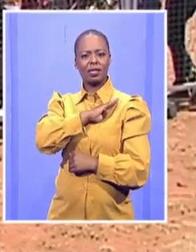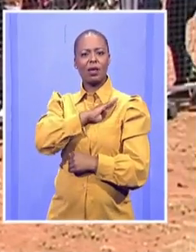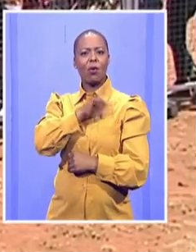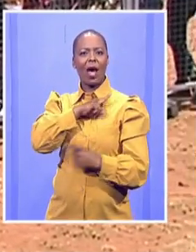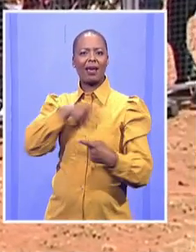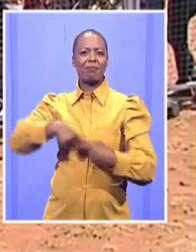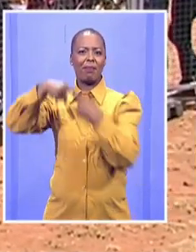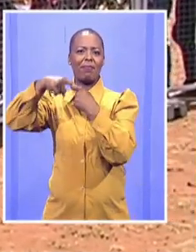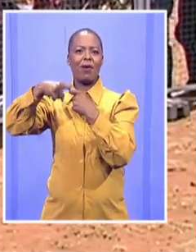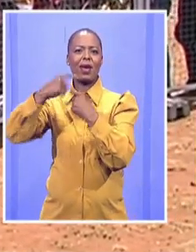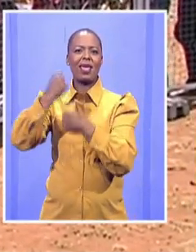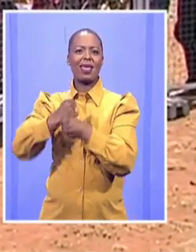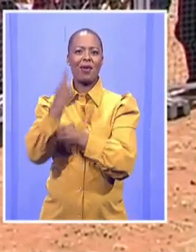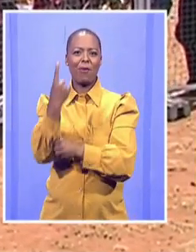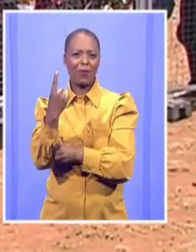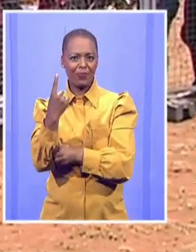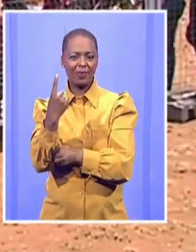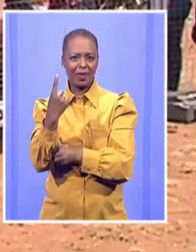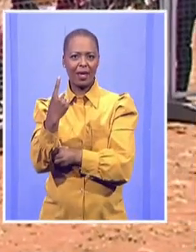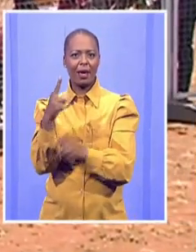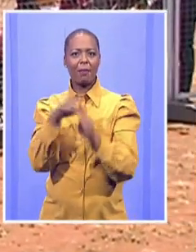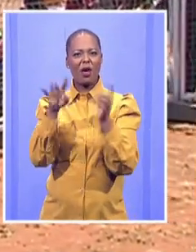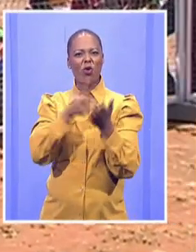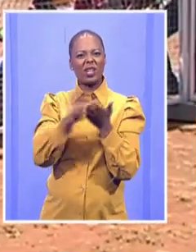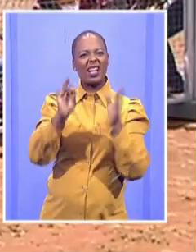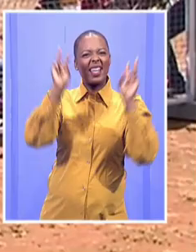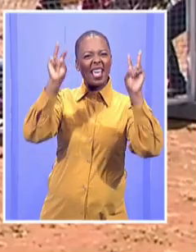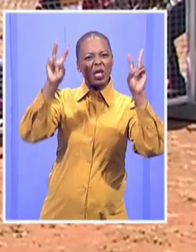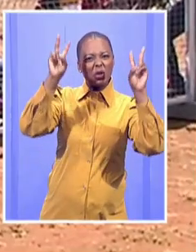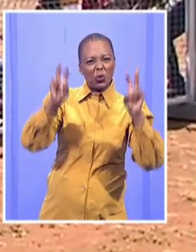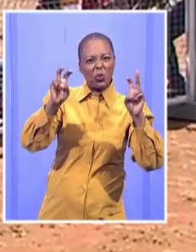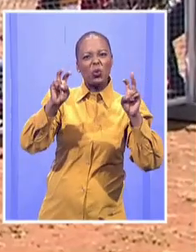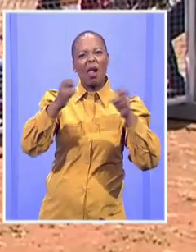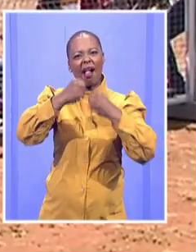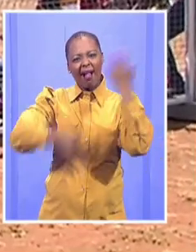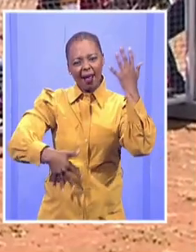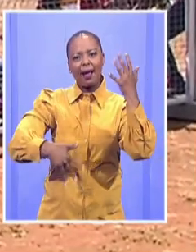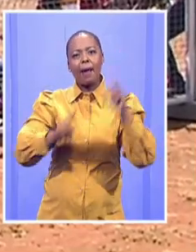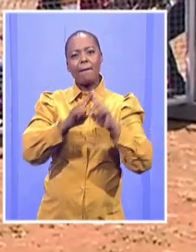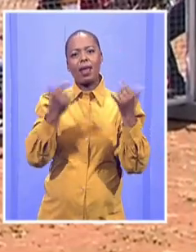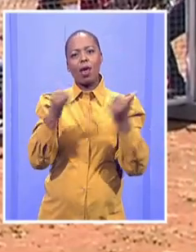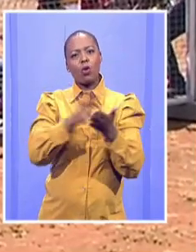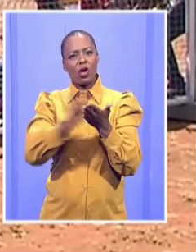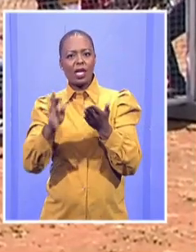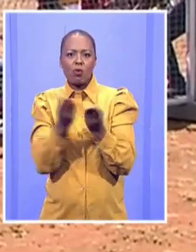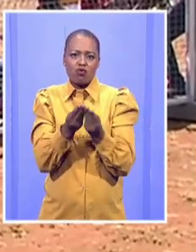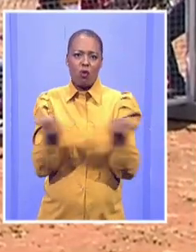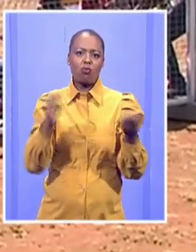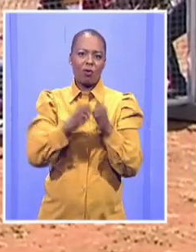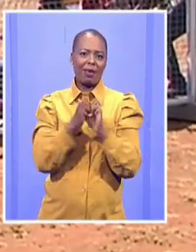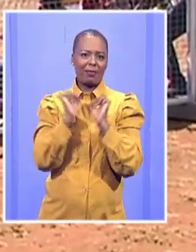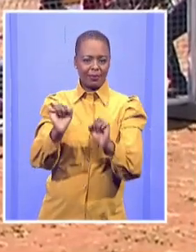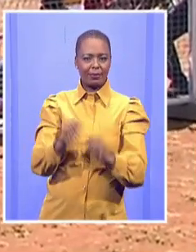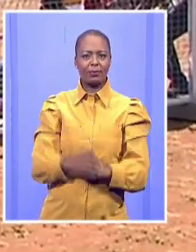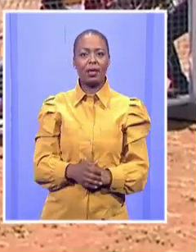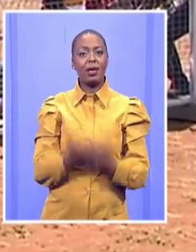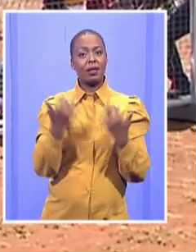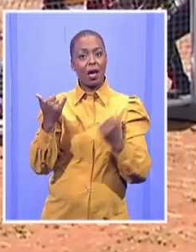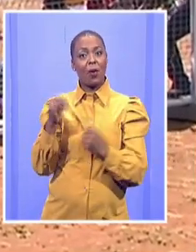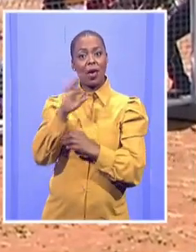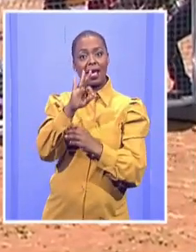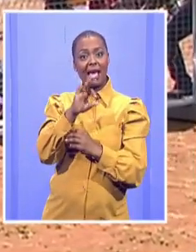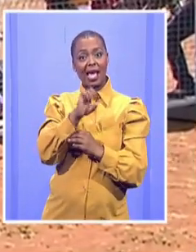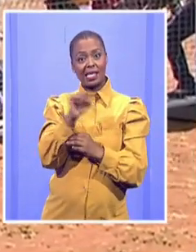a year, but some contractual issues and maintenance issues have been sorted out, and the SANDF is out in full